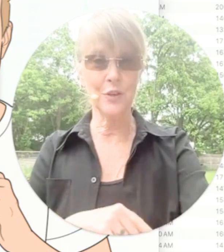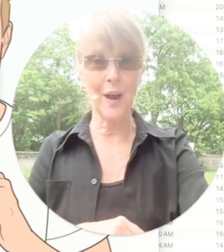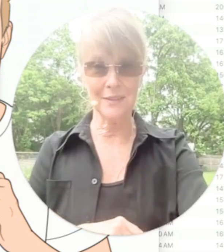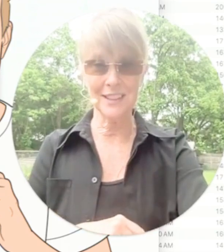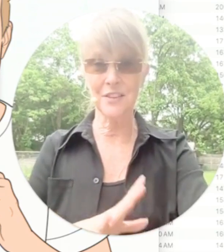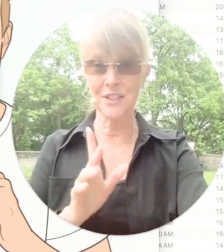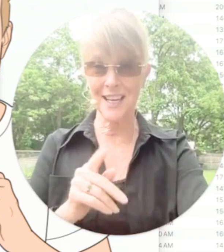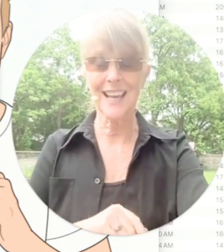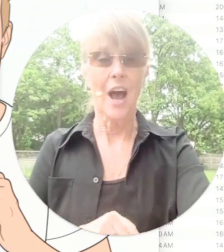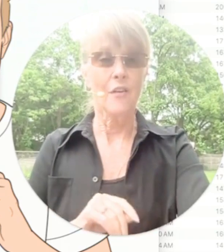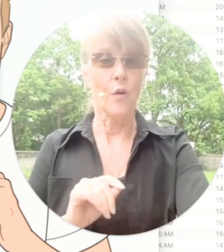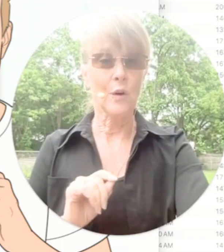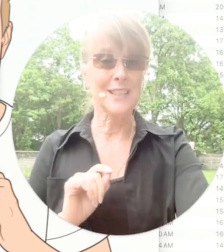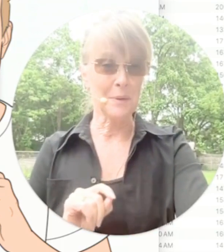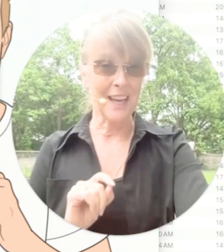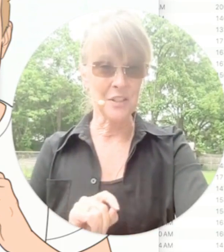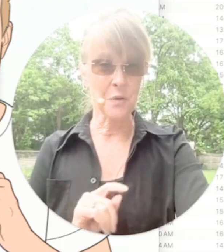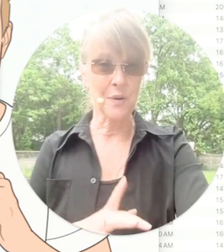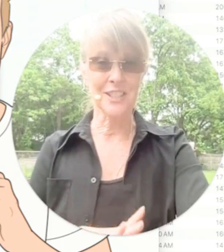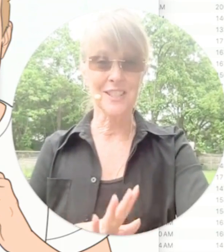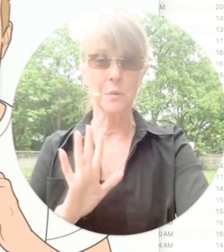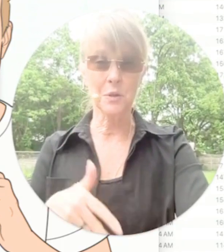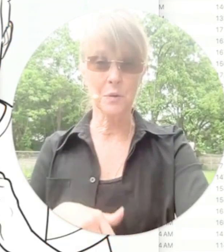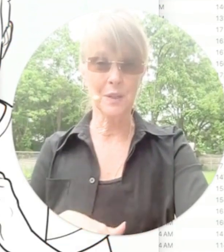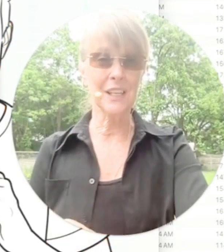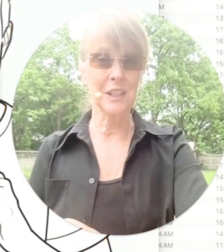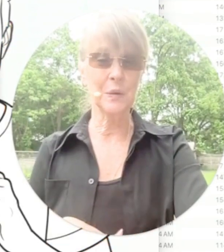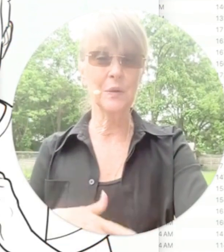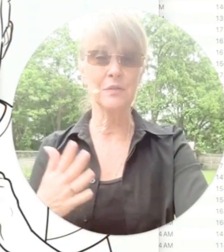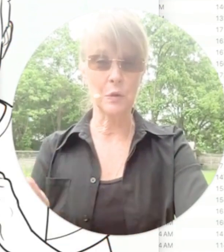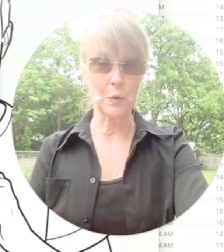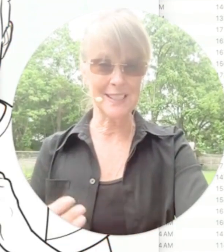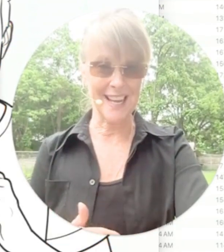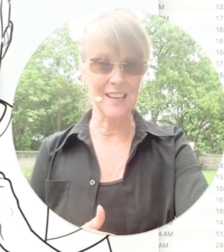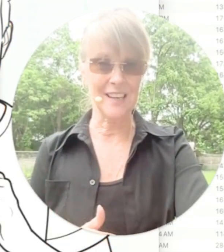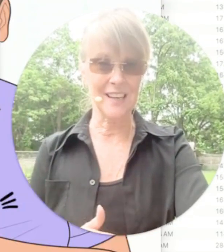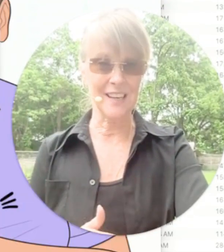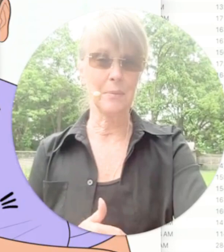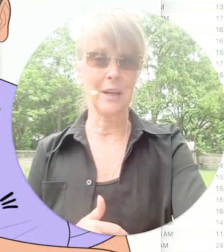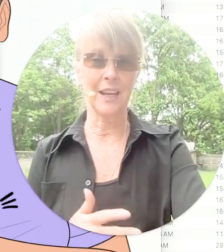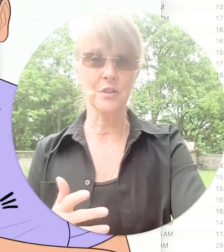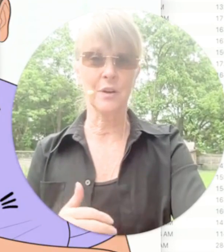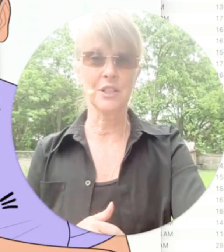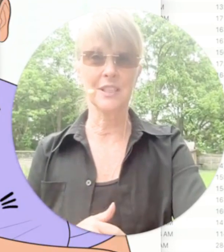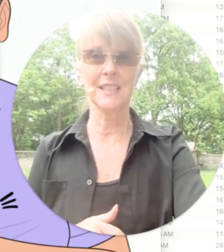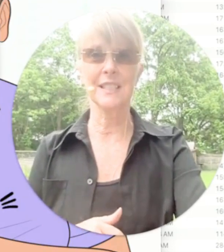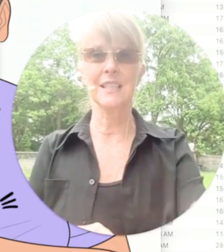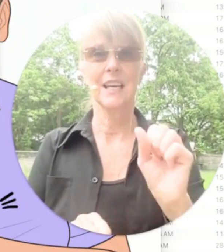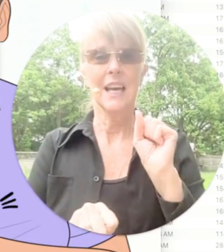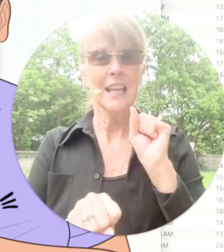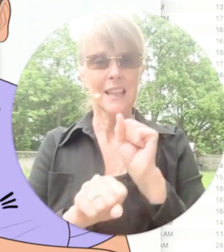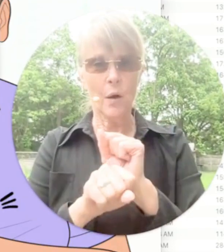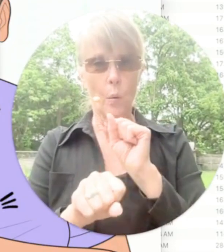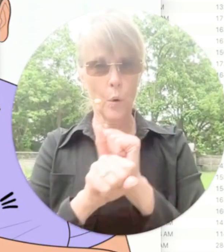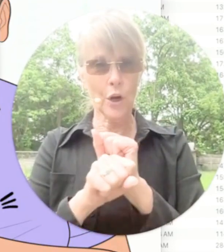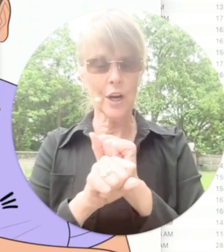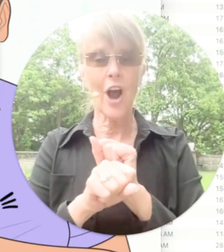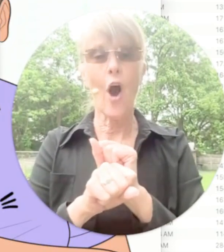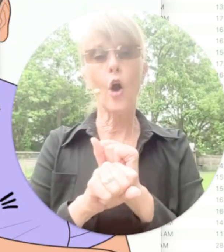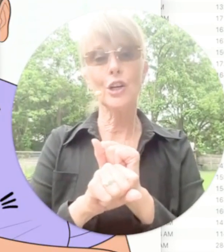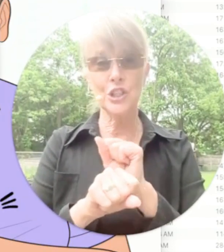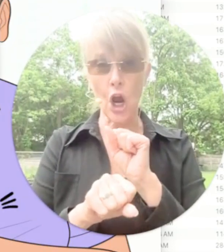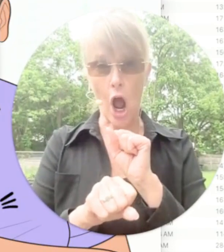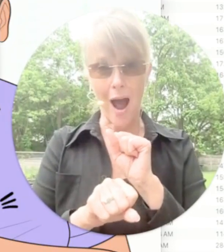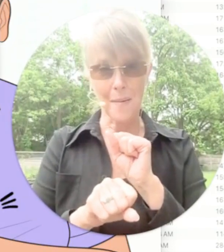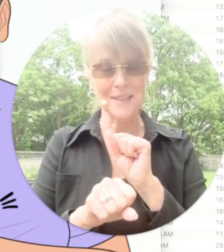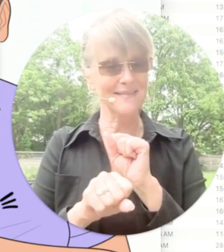We do have another set for WH questions, which will include the full set of the WH questions. Work